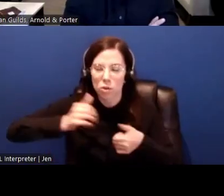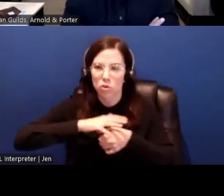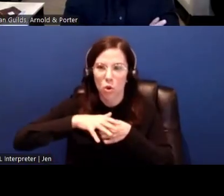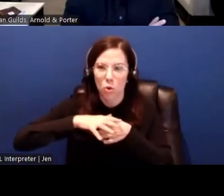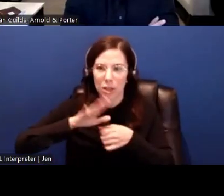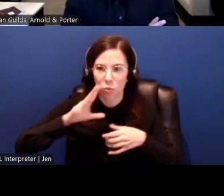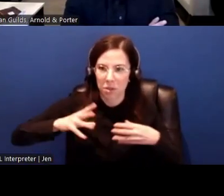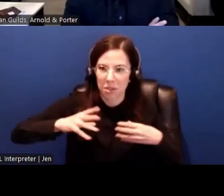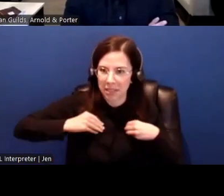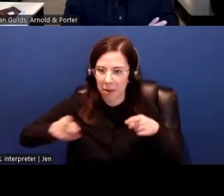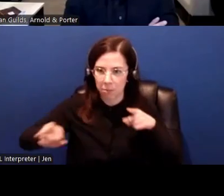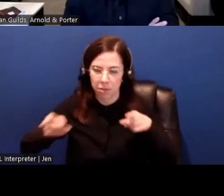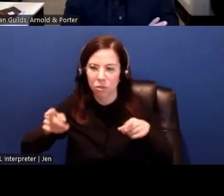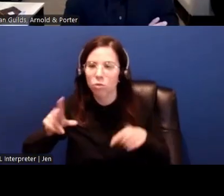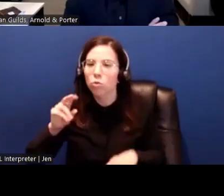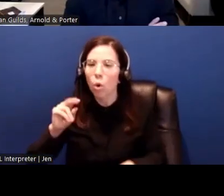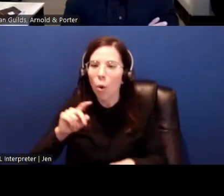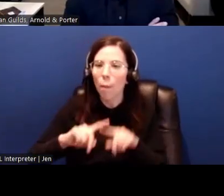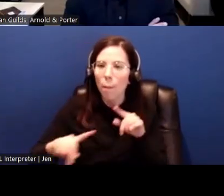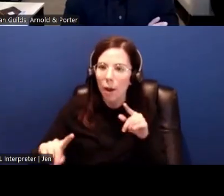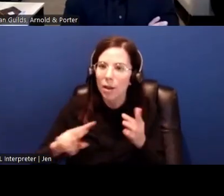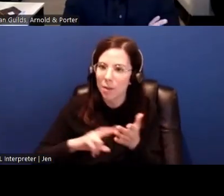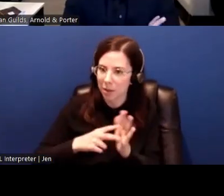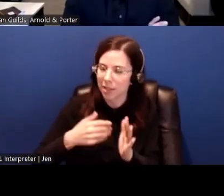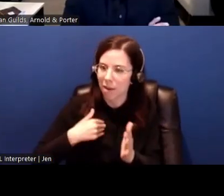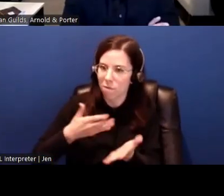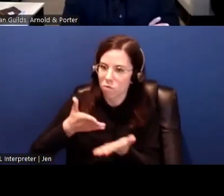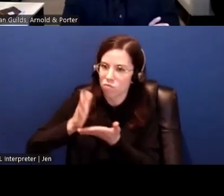case, but it does mean that they have a right to be heard.